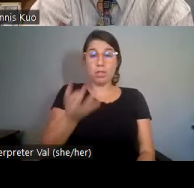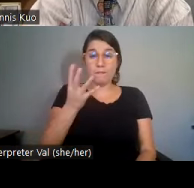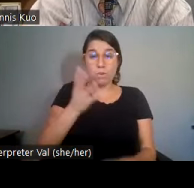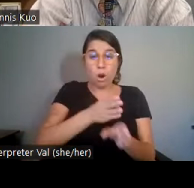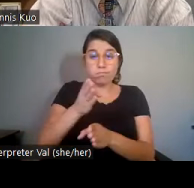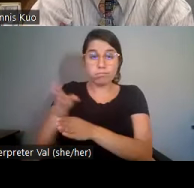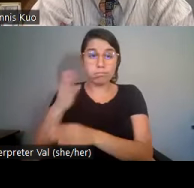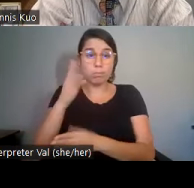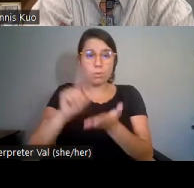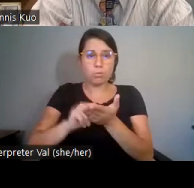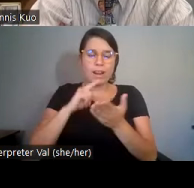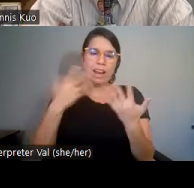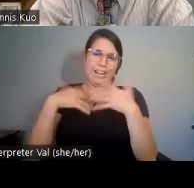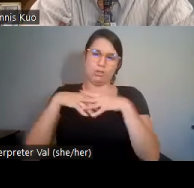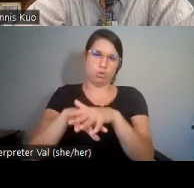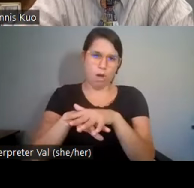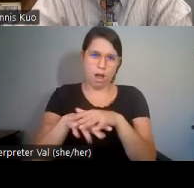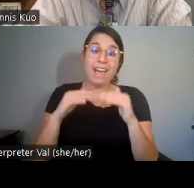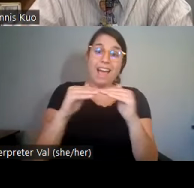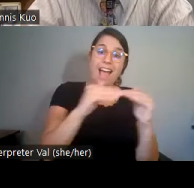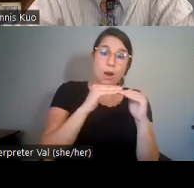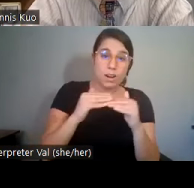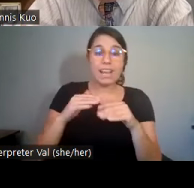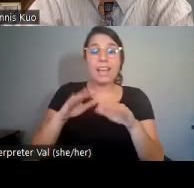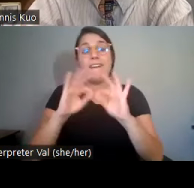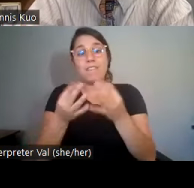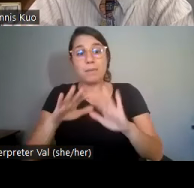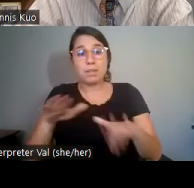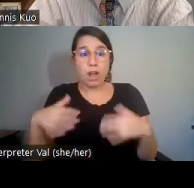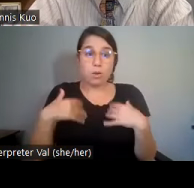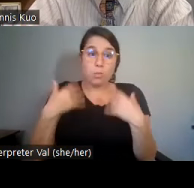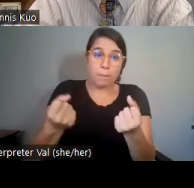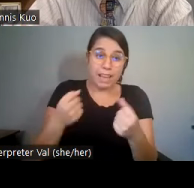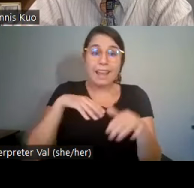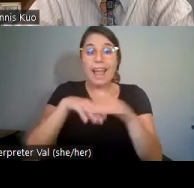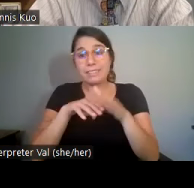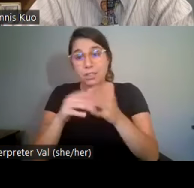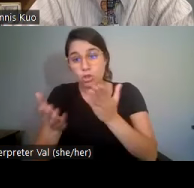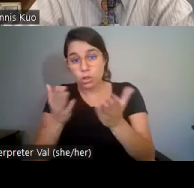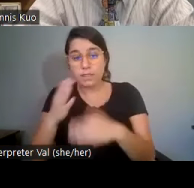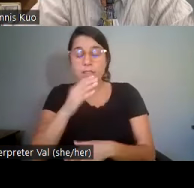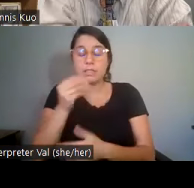equity, family and child well-being, access to services, and financing of services.